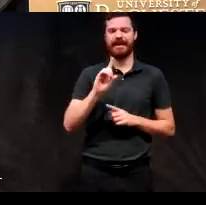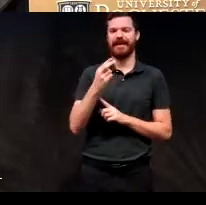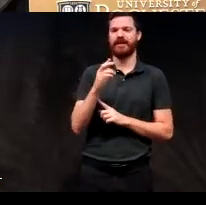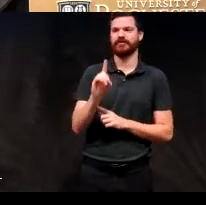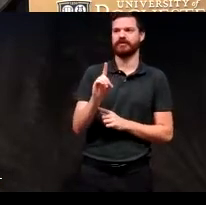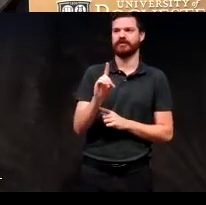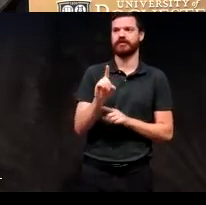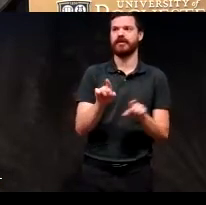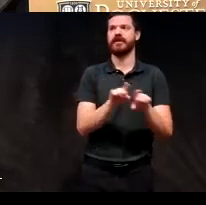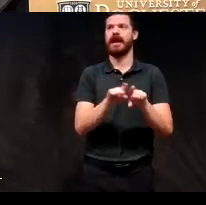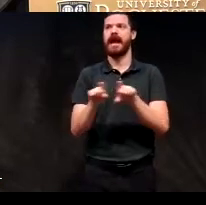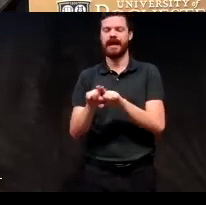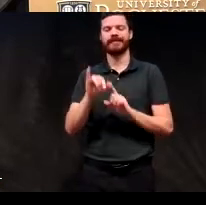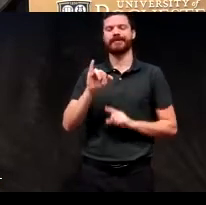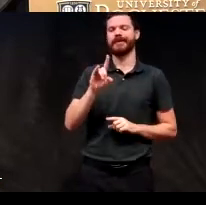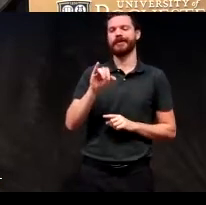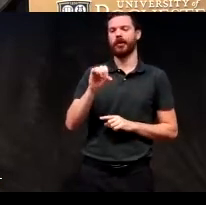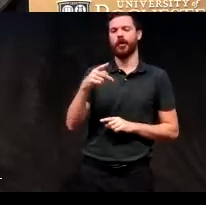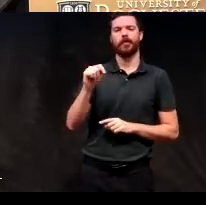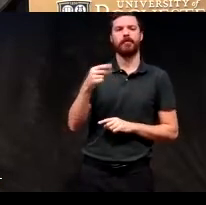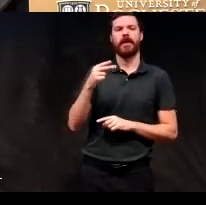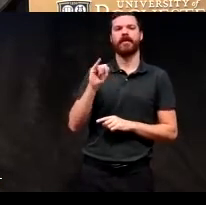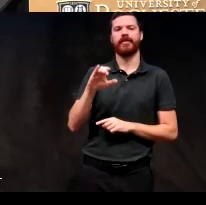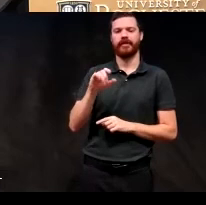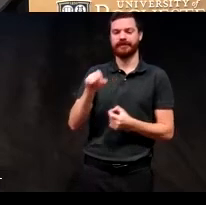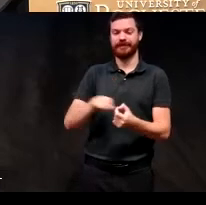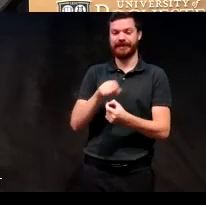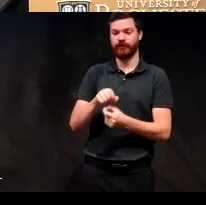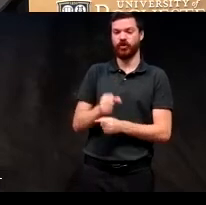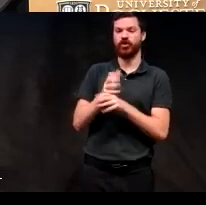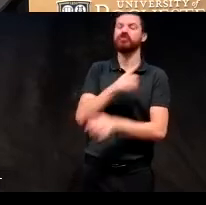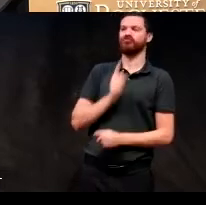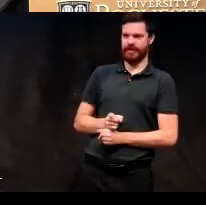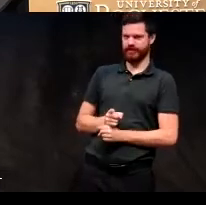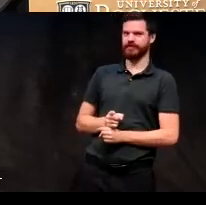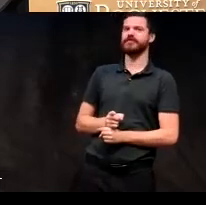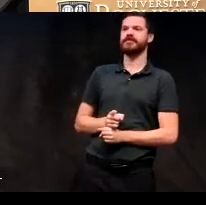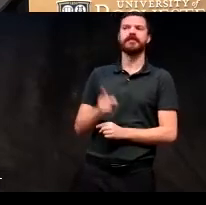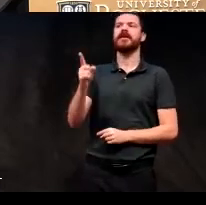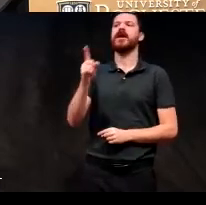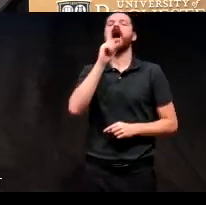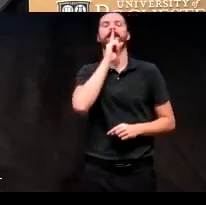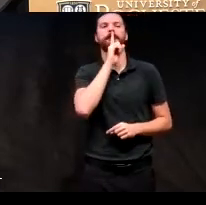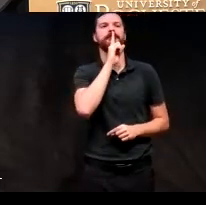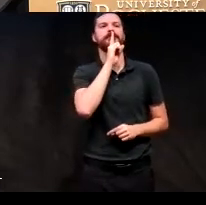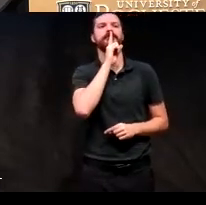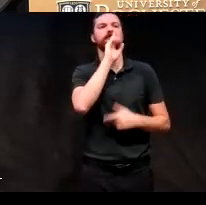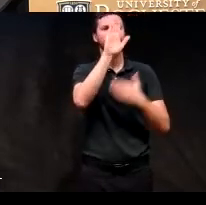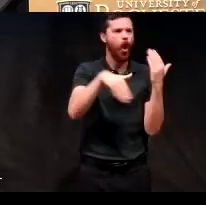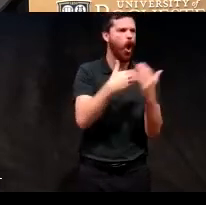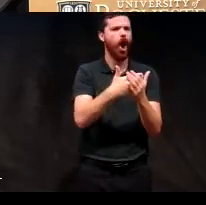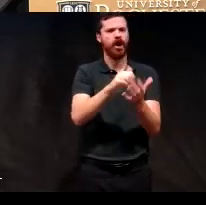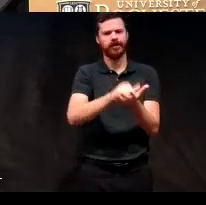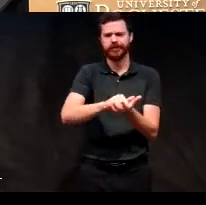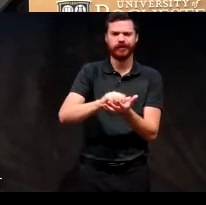ADHD as an idiopathic specific cause. Correct. You're not suggesting that all of the wealth of